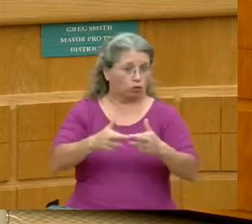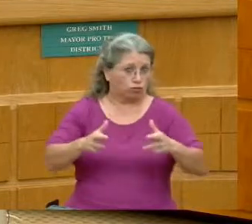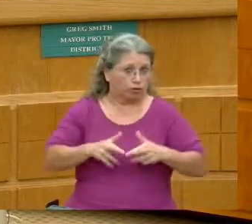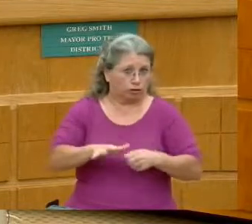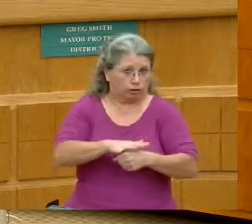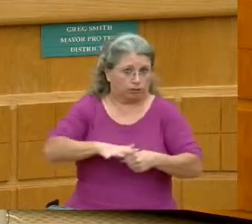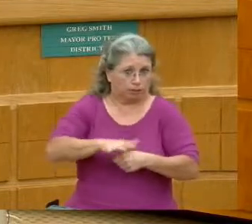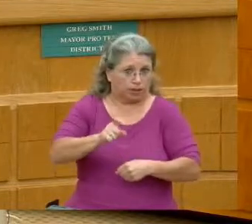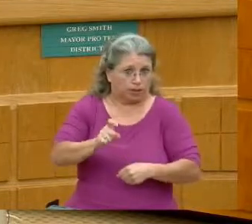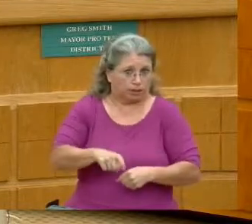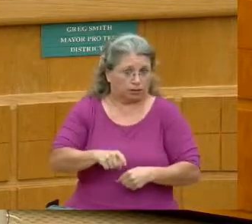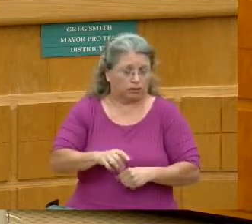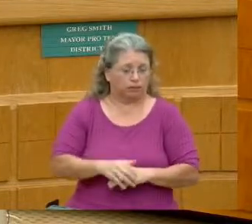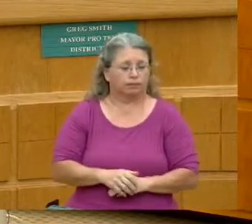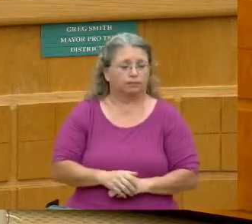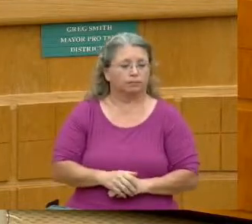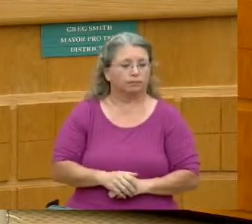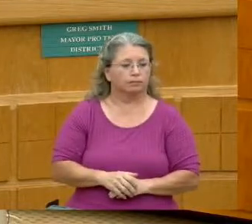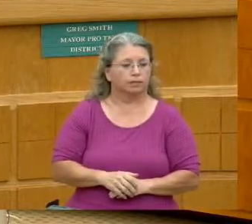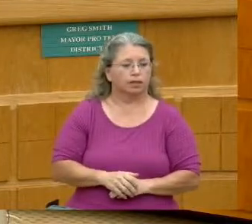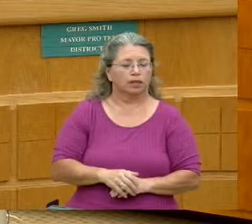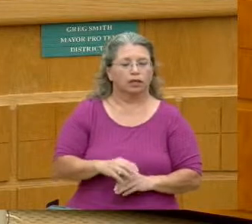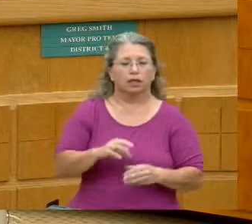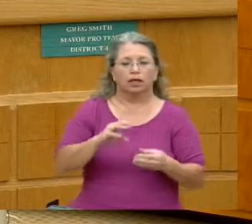numbers overall, they have